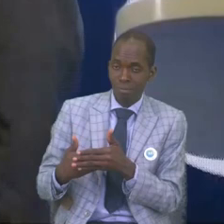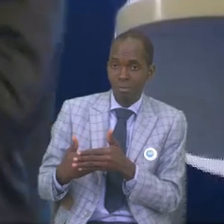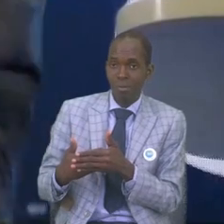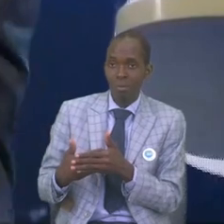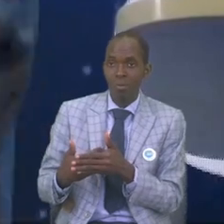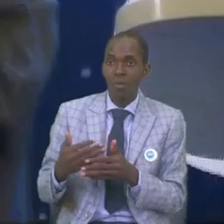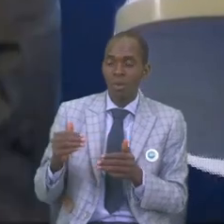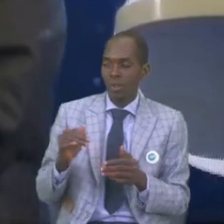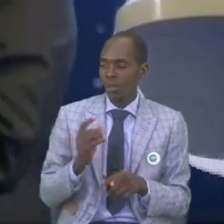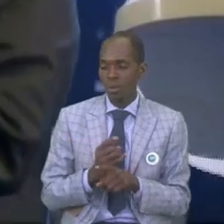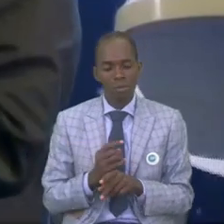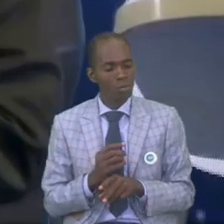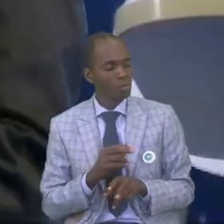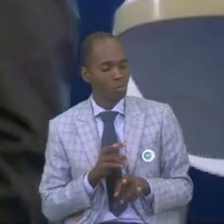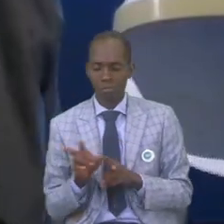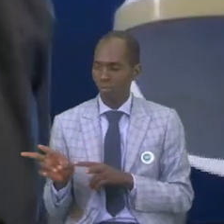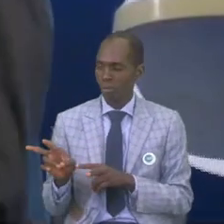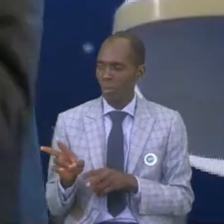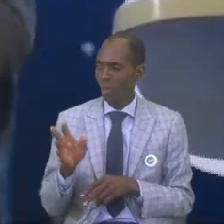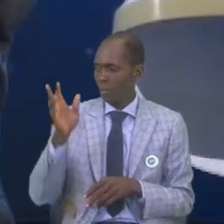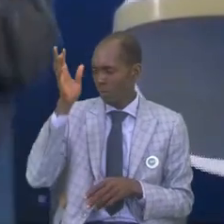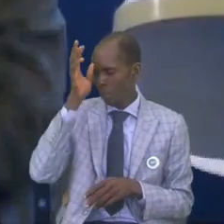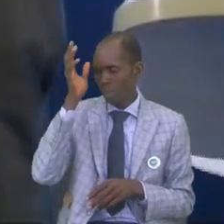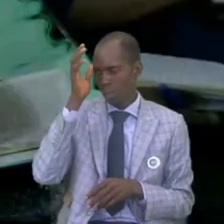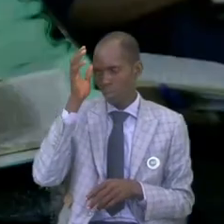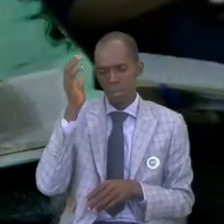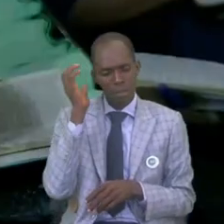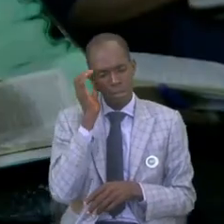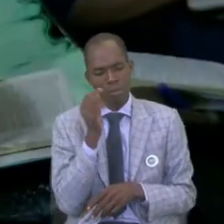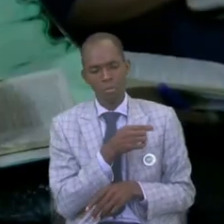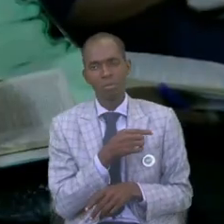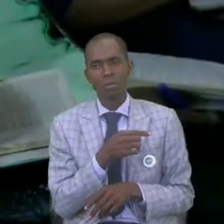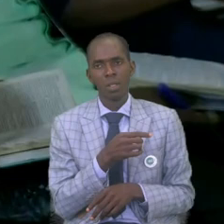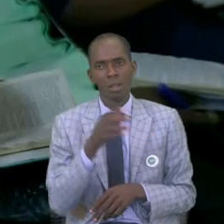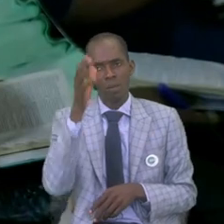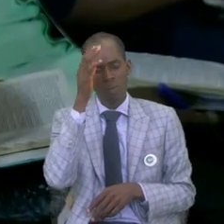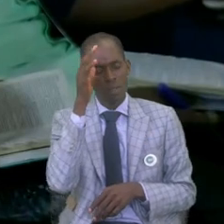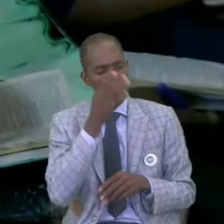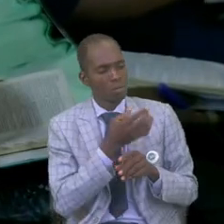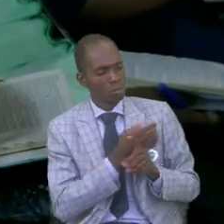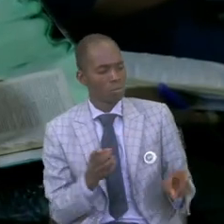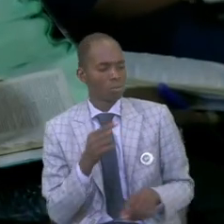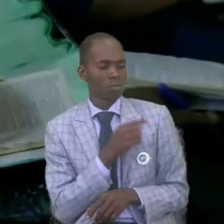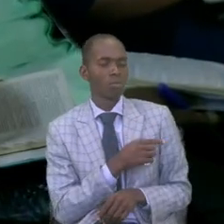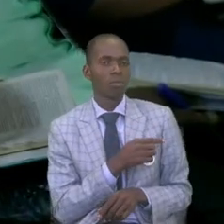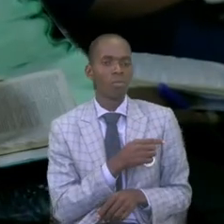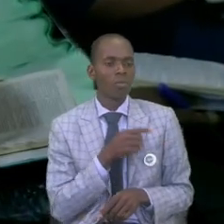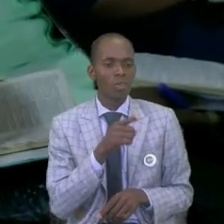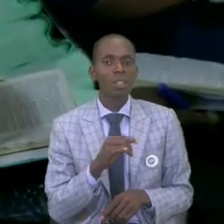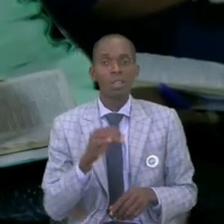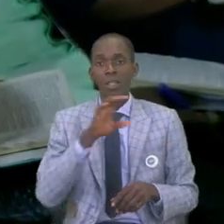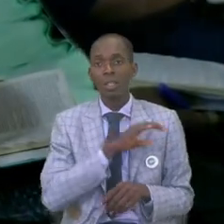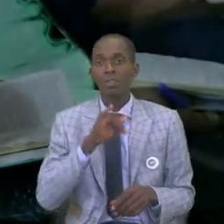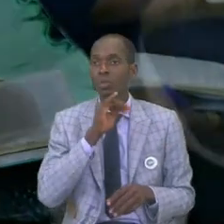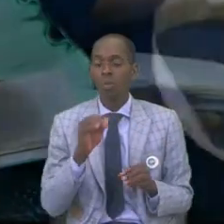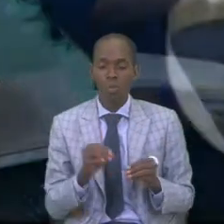said, Father, heal him. Father, deliver him. It's no more like far away here on earth,